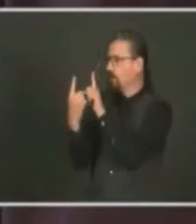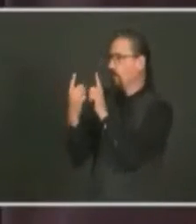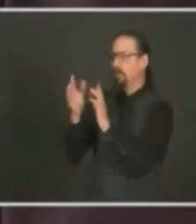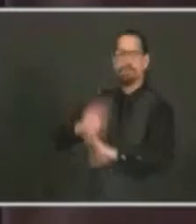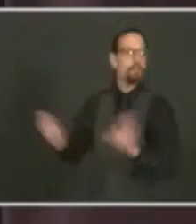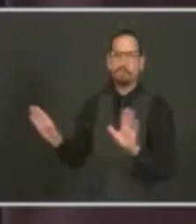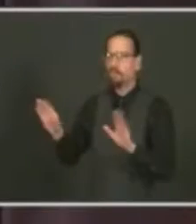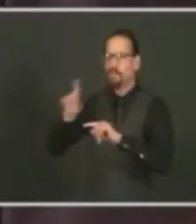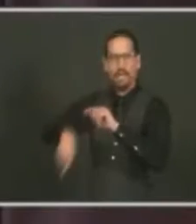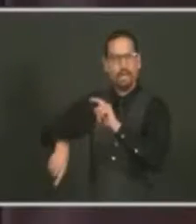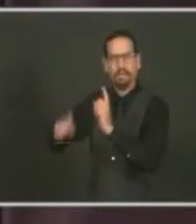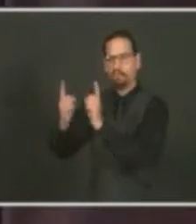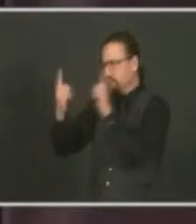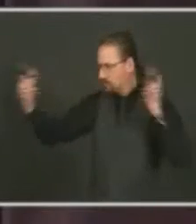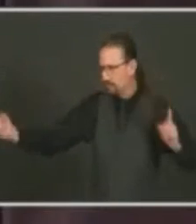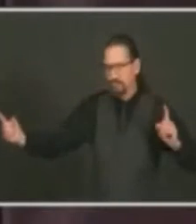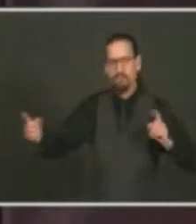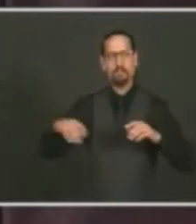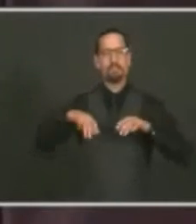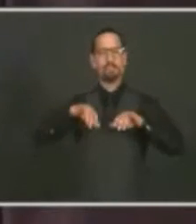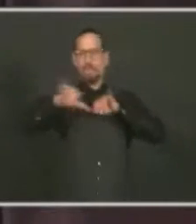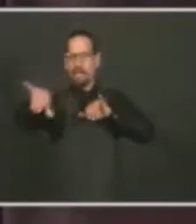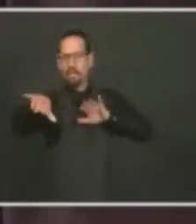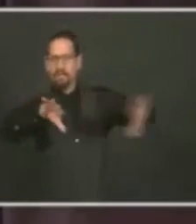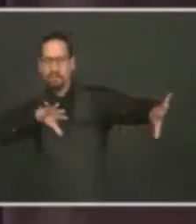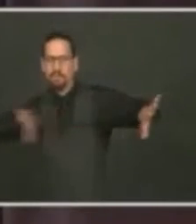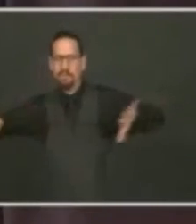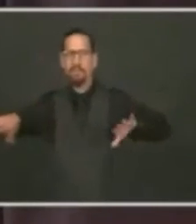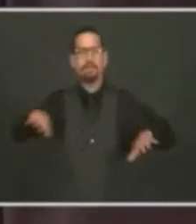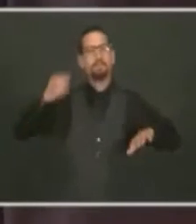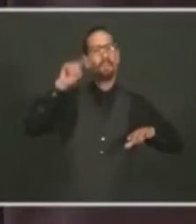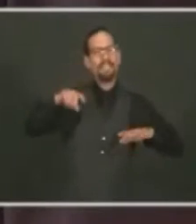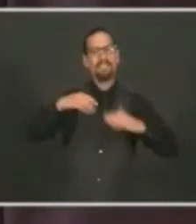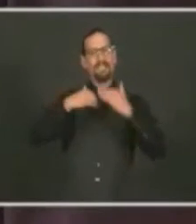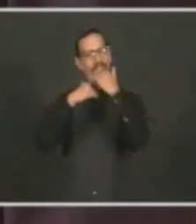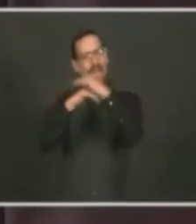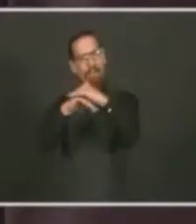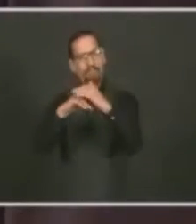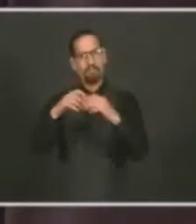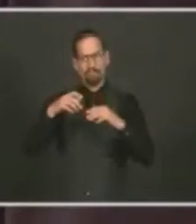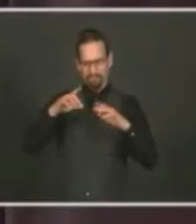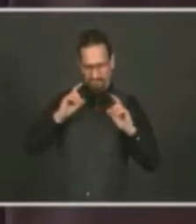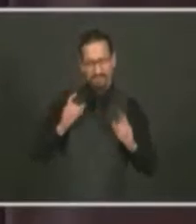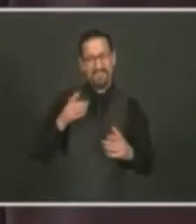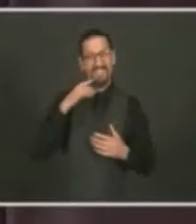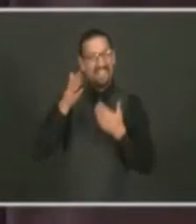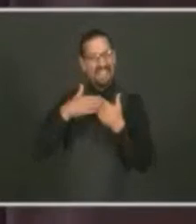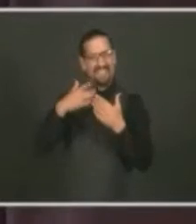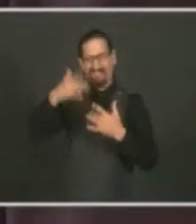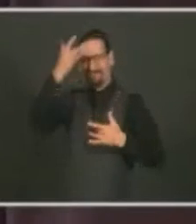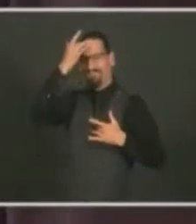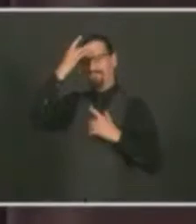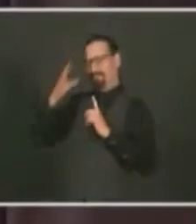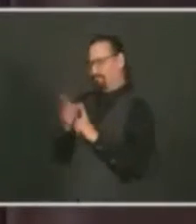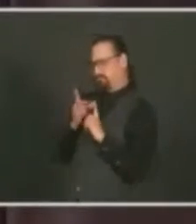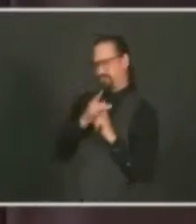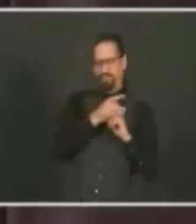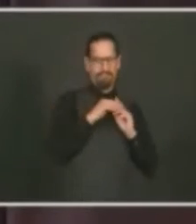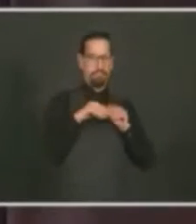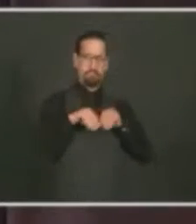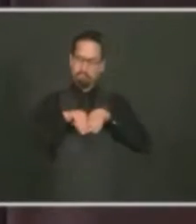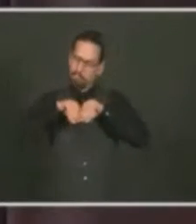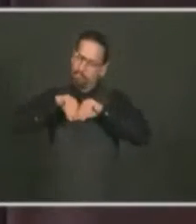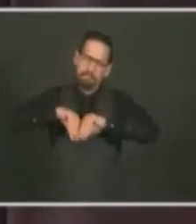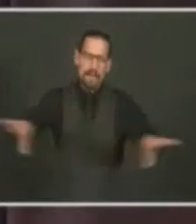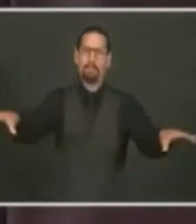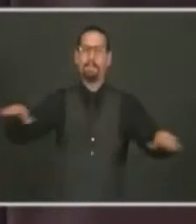That's how people get sick. Those are clear super spreader type events, and we're going in the wrong direction. So